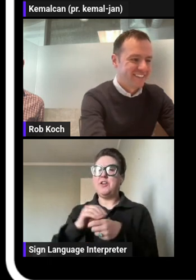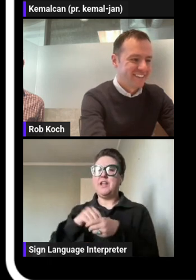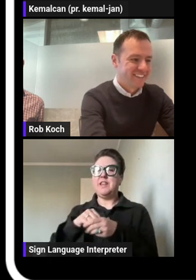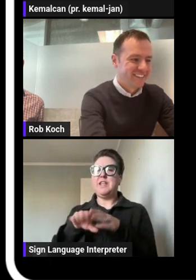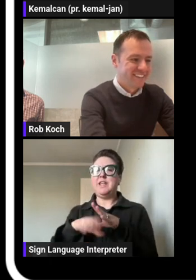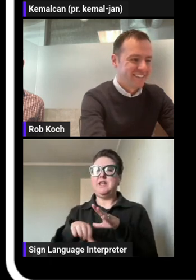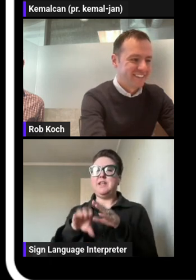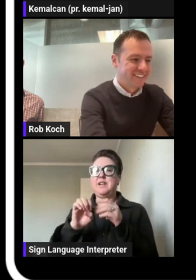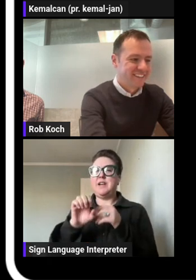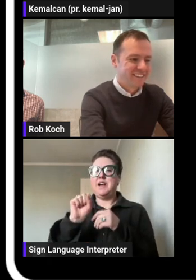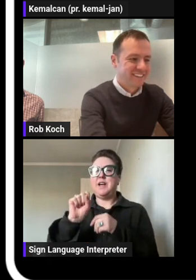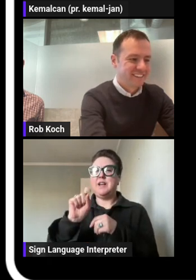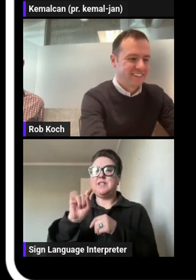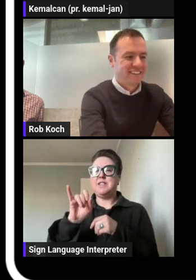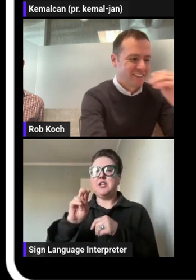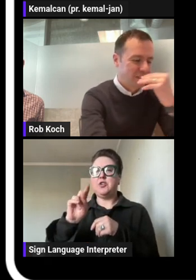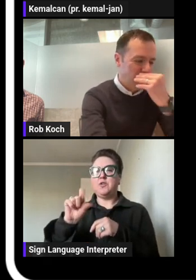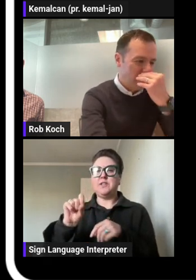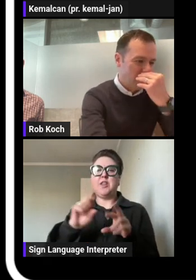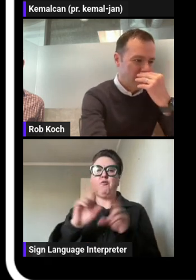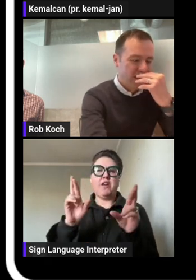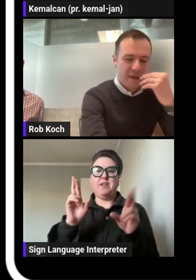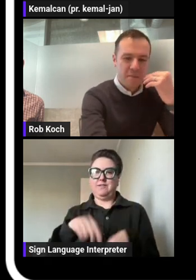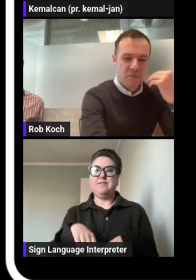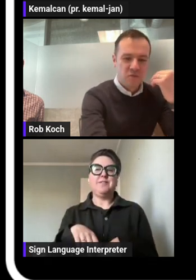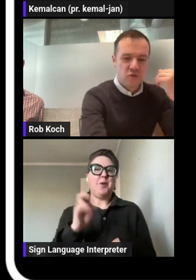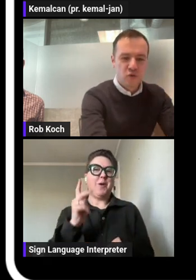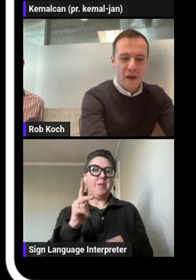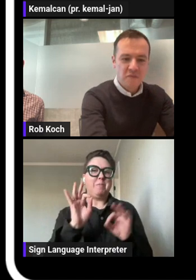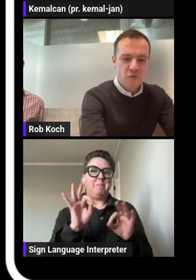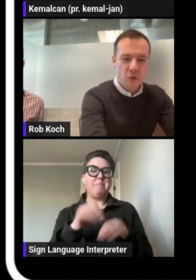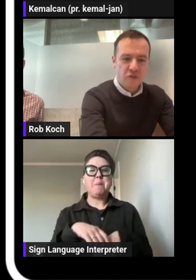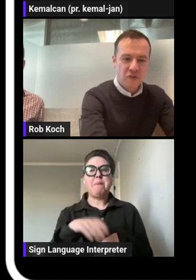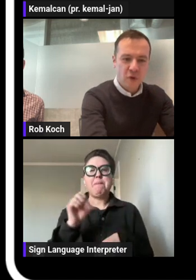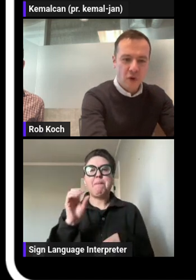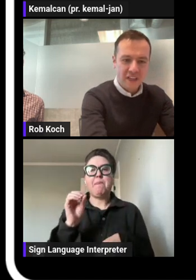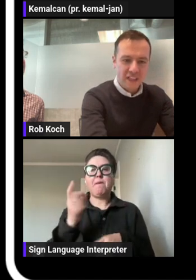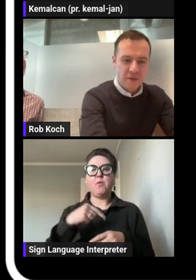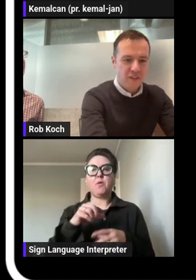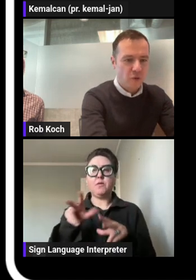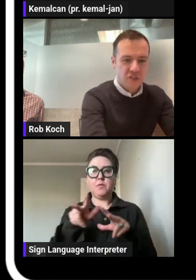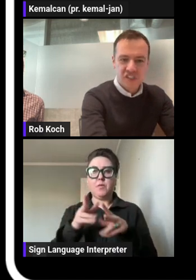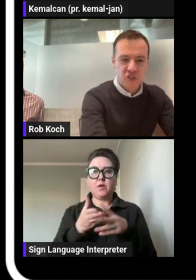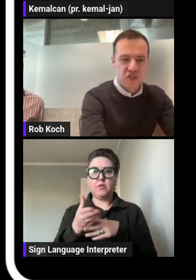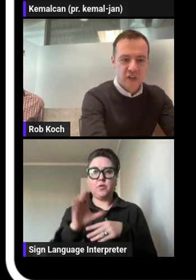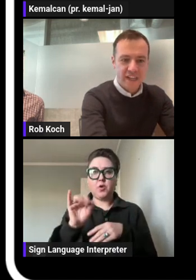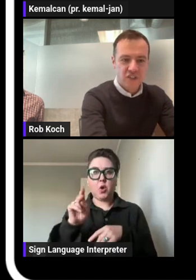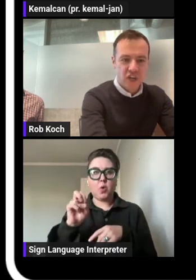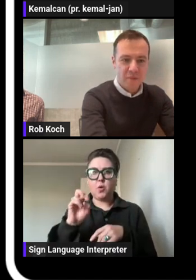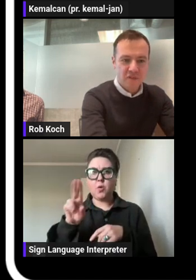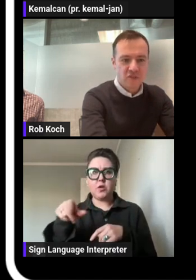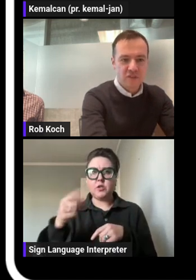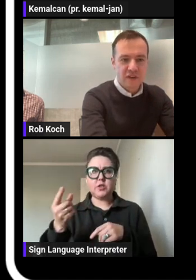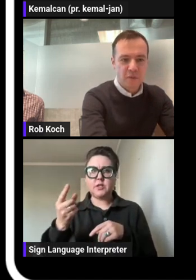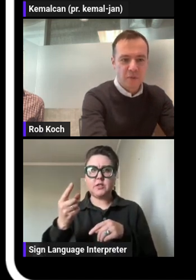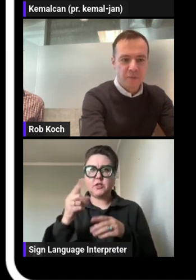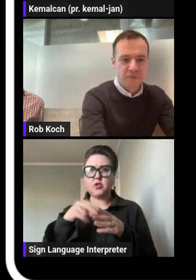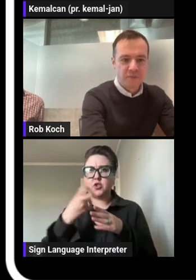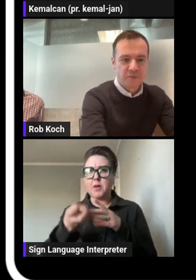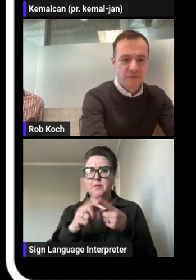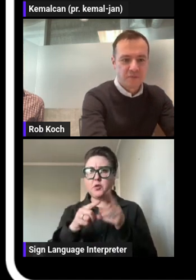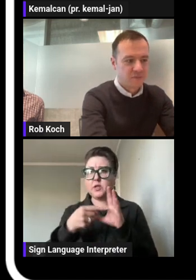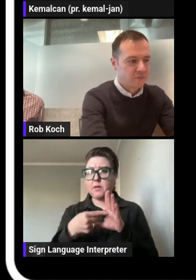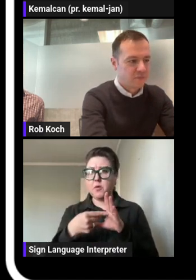all ready for Jupyter. Yep. Okay. Mm-hmm. Do you want me to walk through the code a little bit, or just directly jump into the